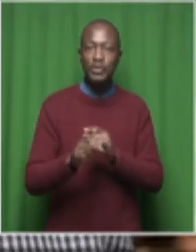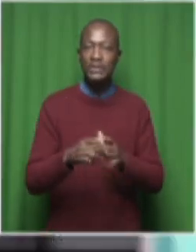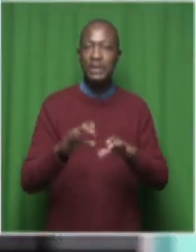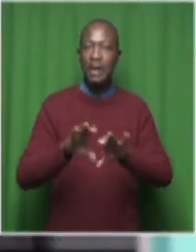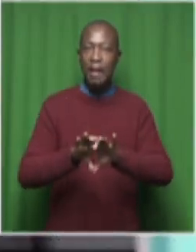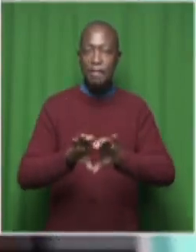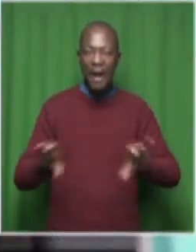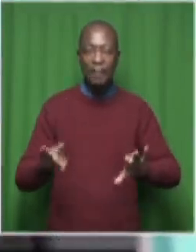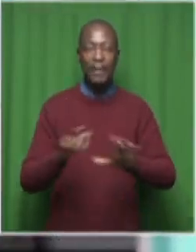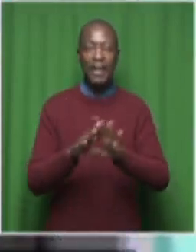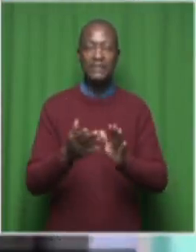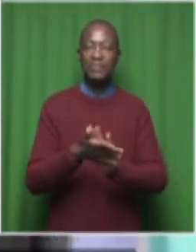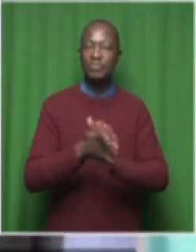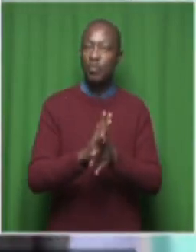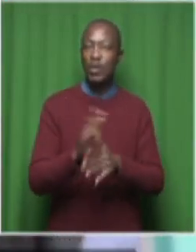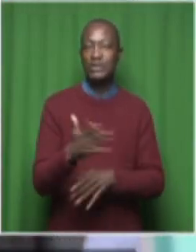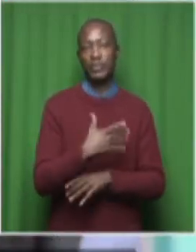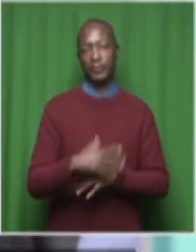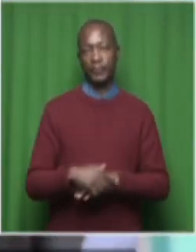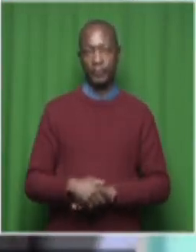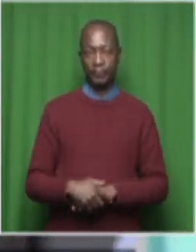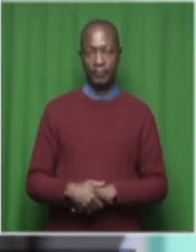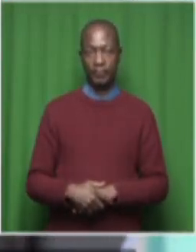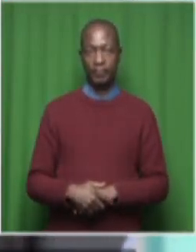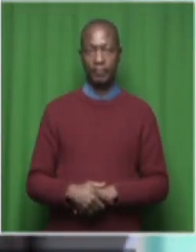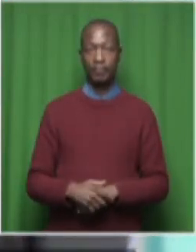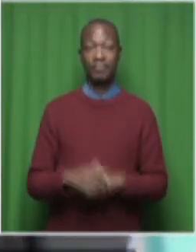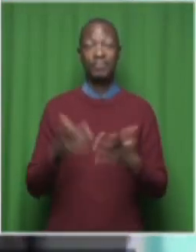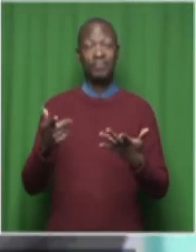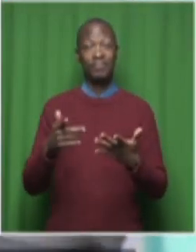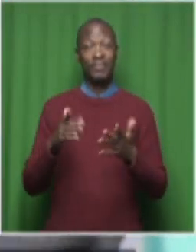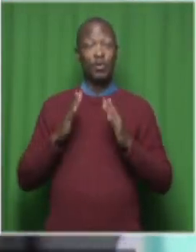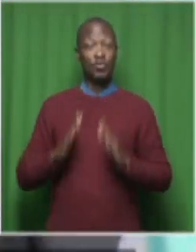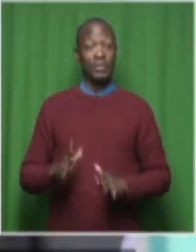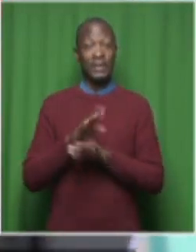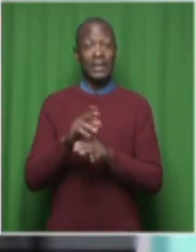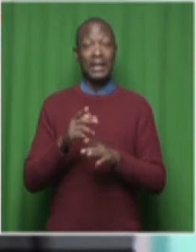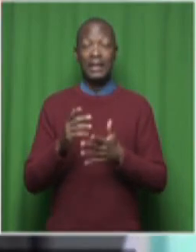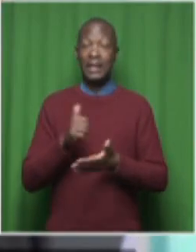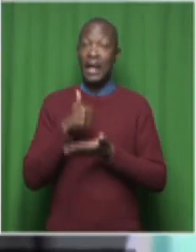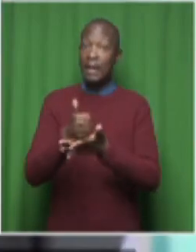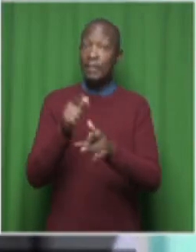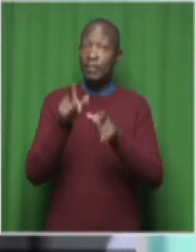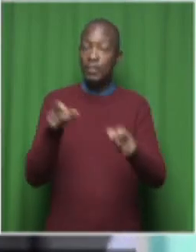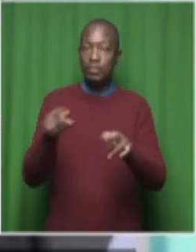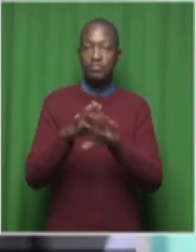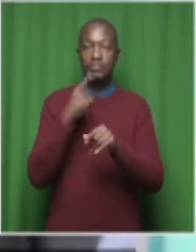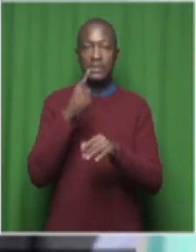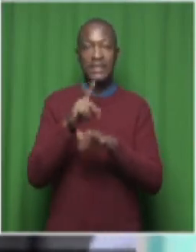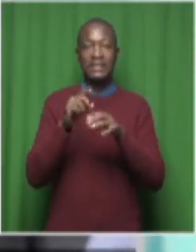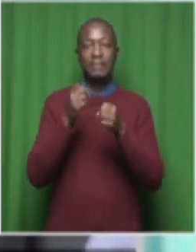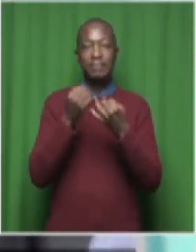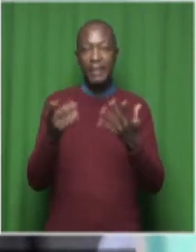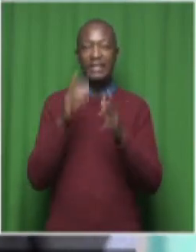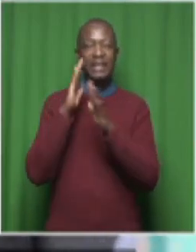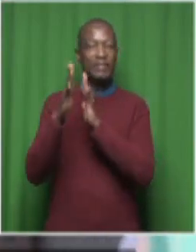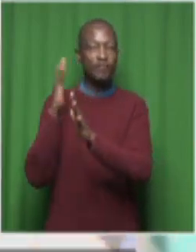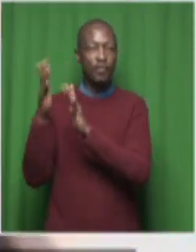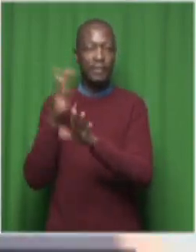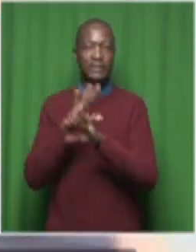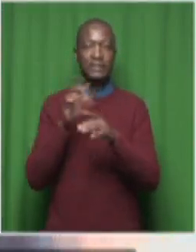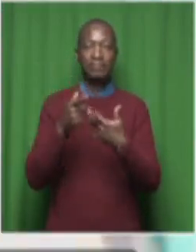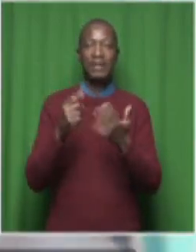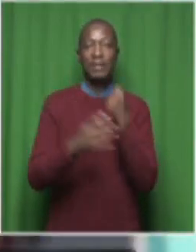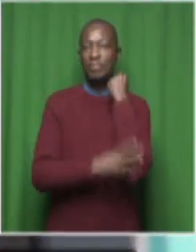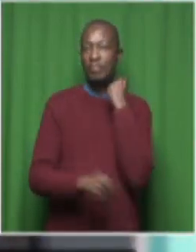pipelines has been washed away. Humanitarian aid is critical, as many informal settlements and